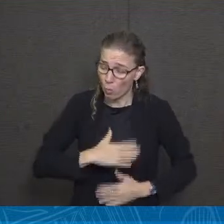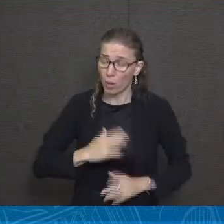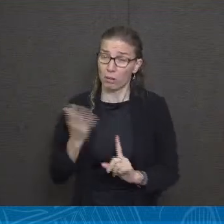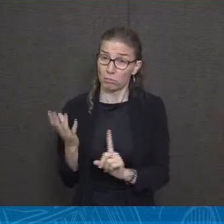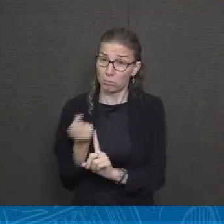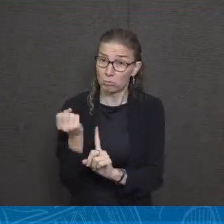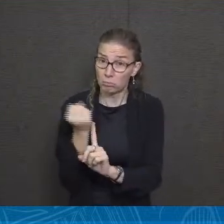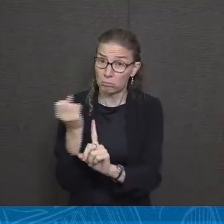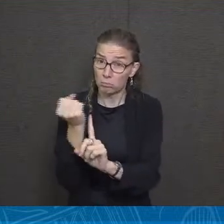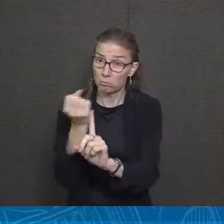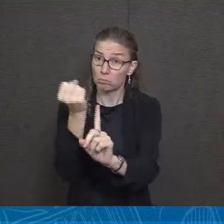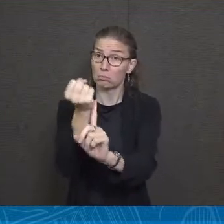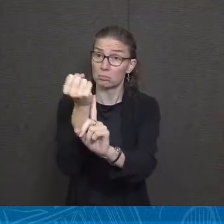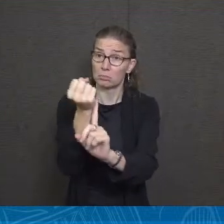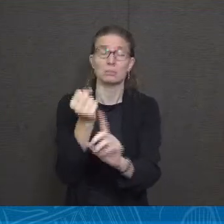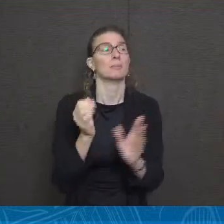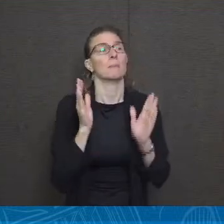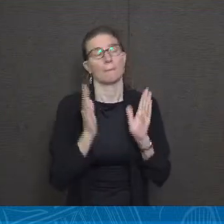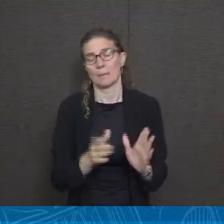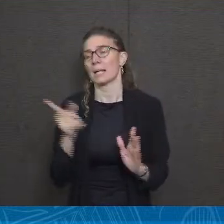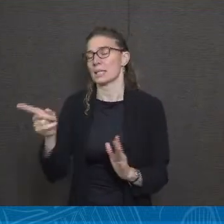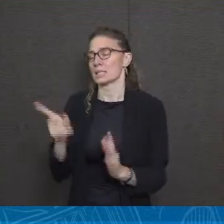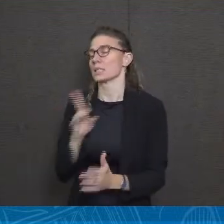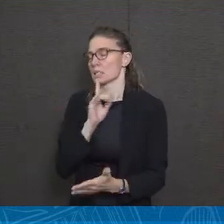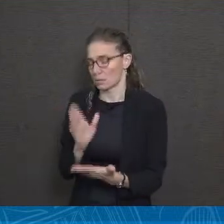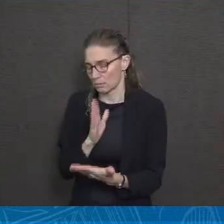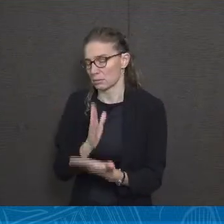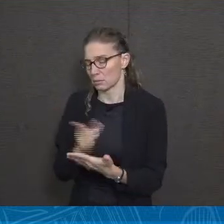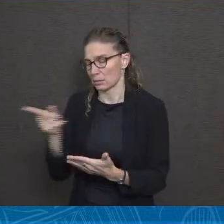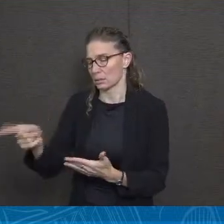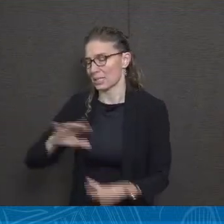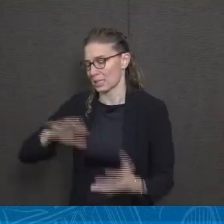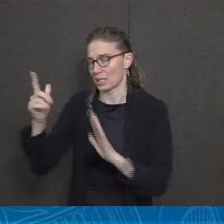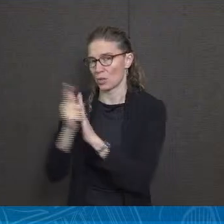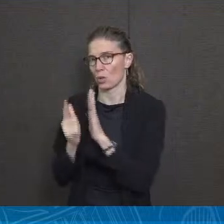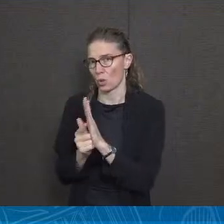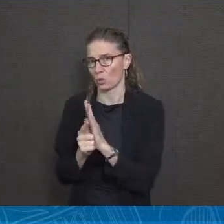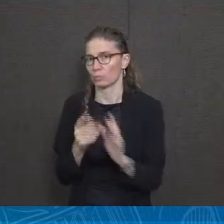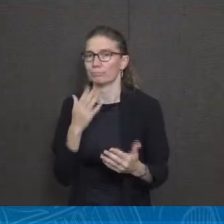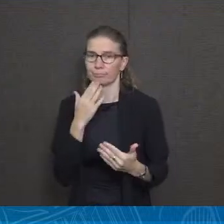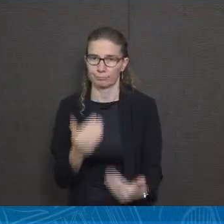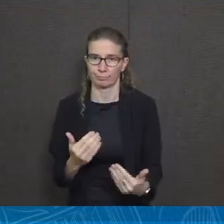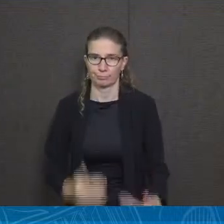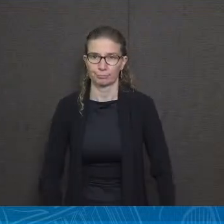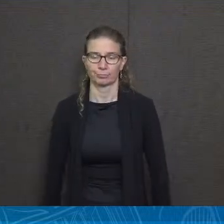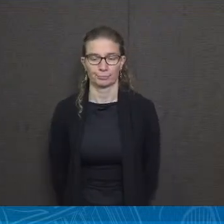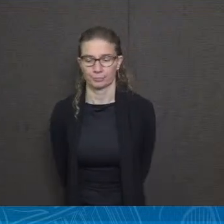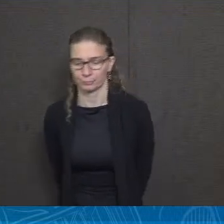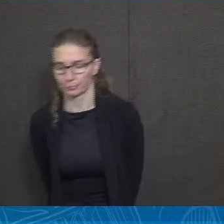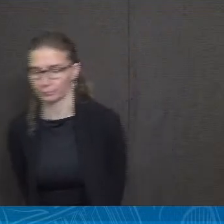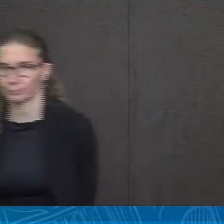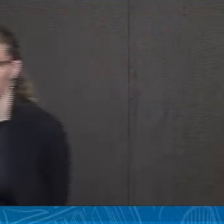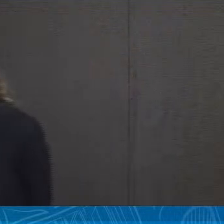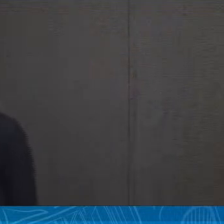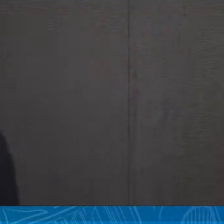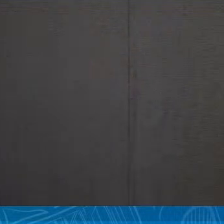be serious about disaster law too. Ka kite anō. Thank you, John.